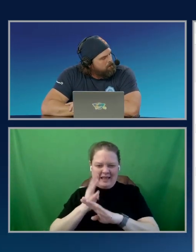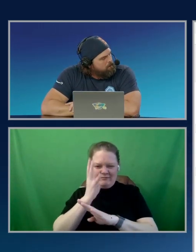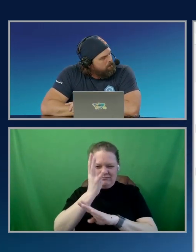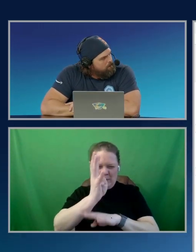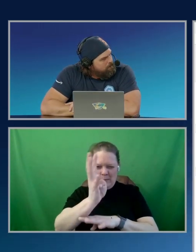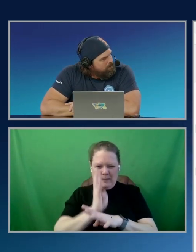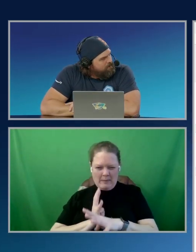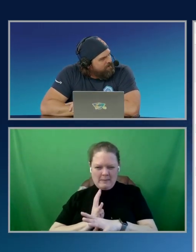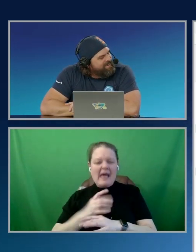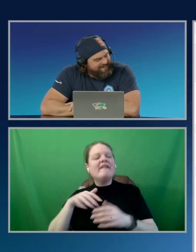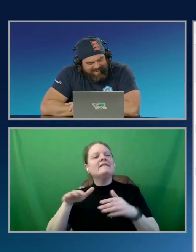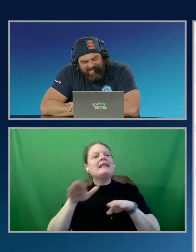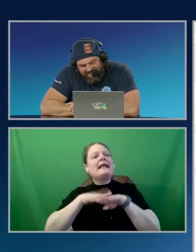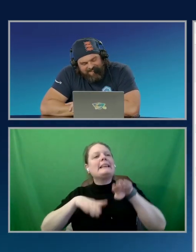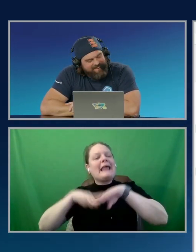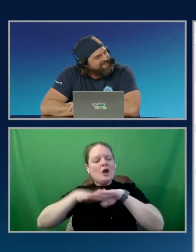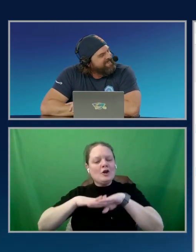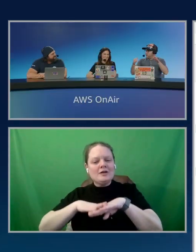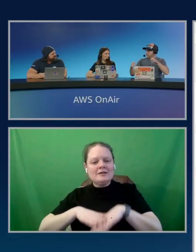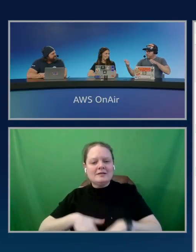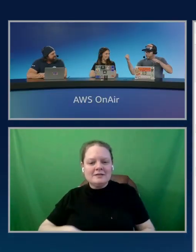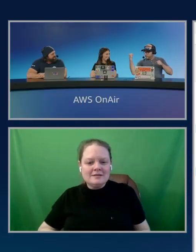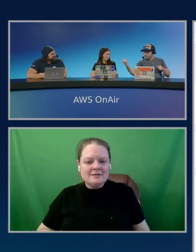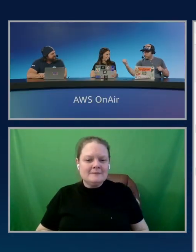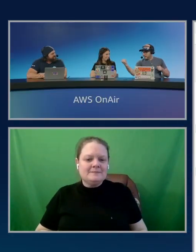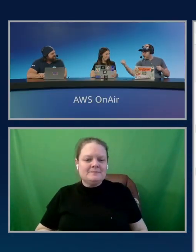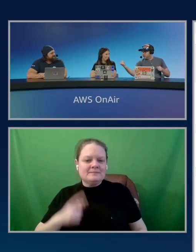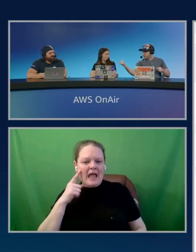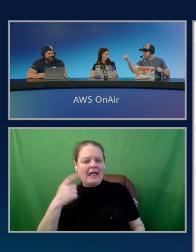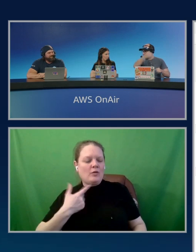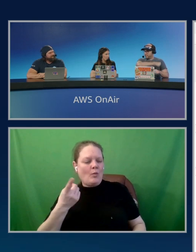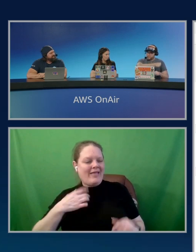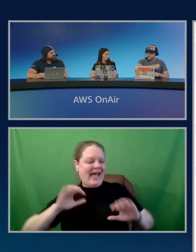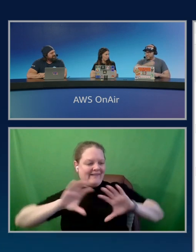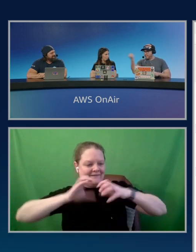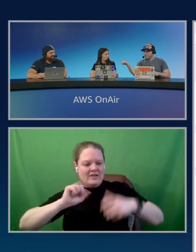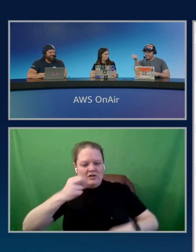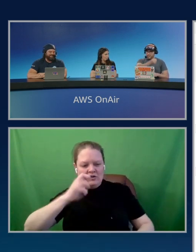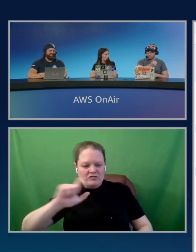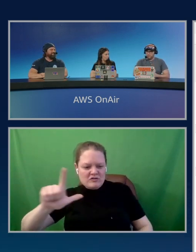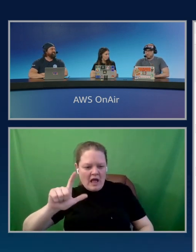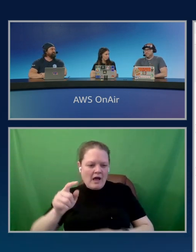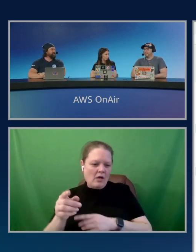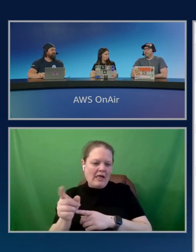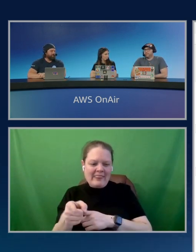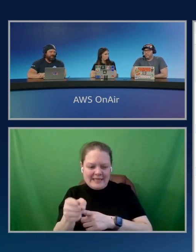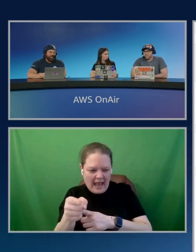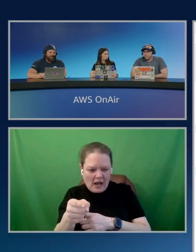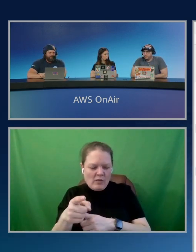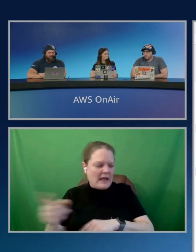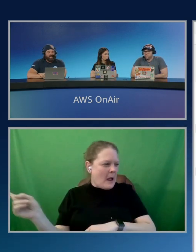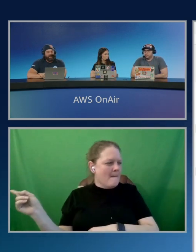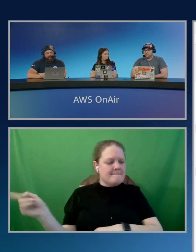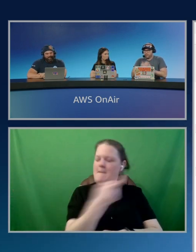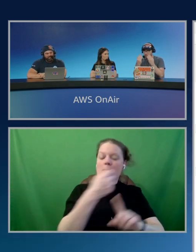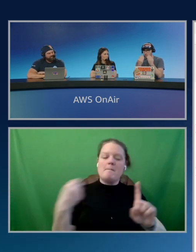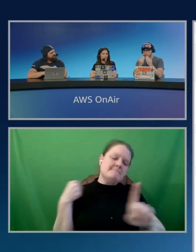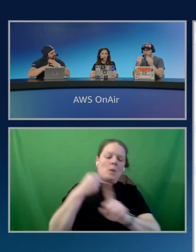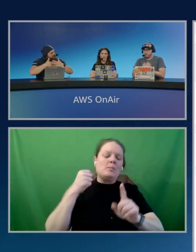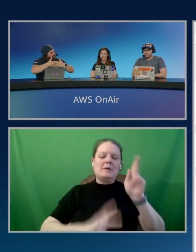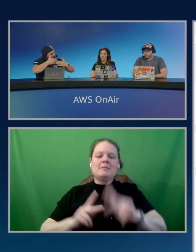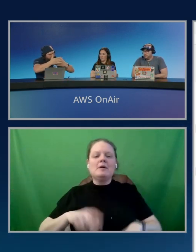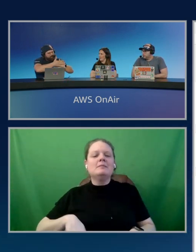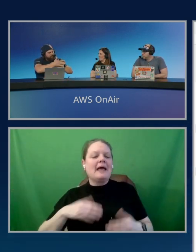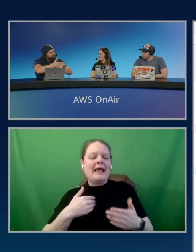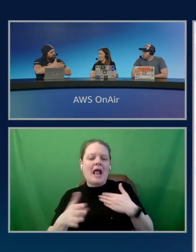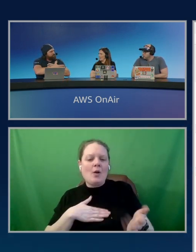like an Ogleosaurus personally. Like it's got the shell and then the tail that can just like hit people. Anyway, yeah, Stegosaurus. They got the